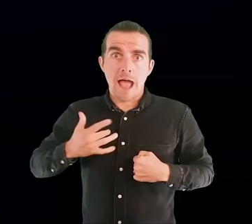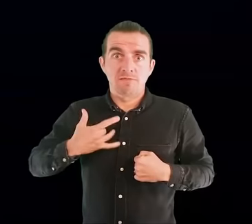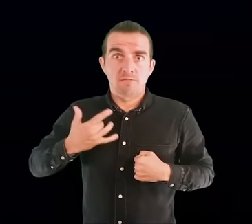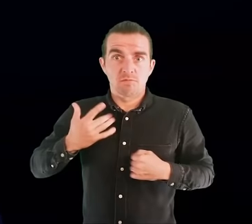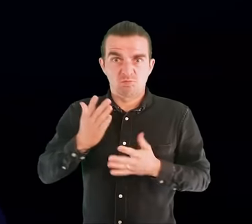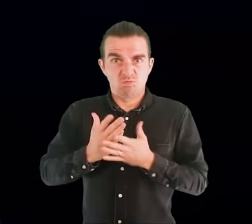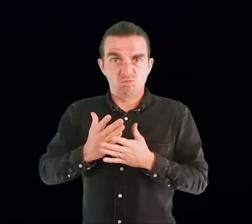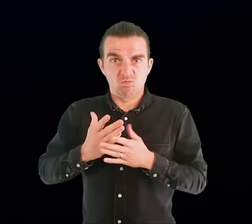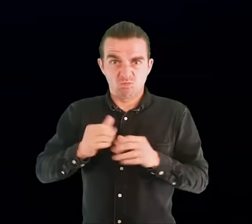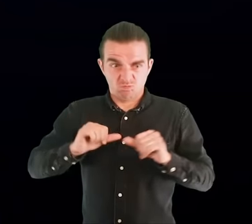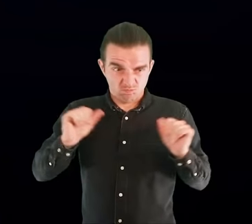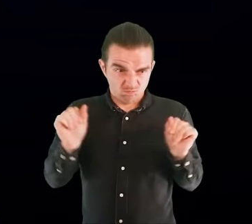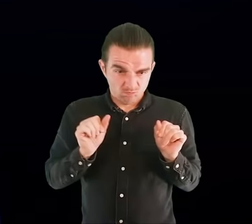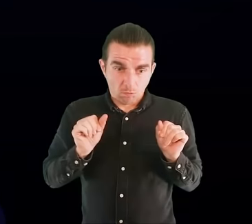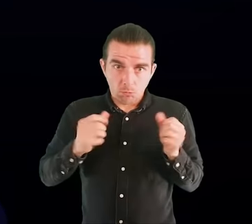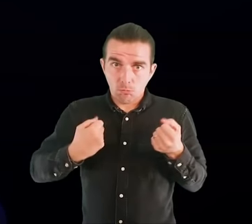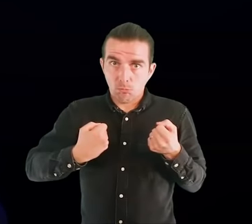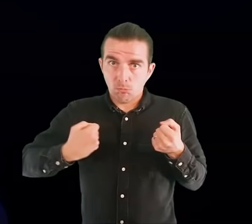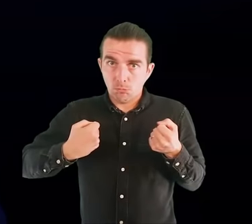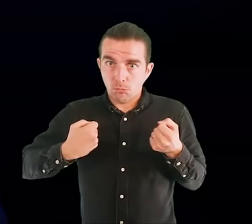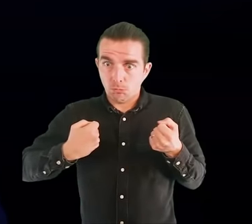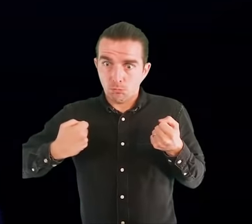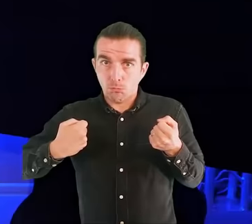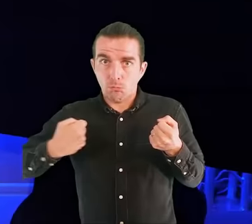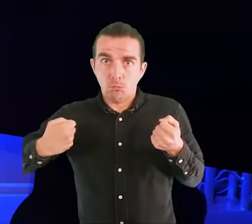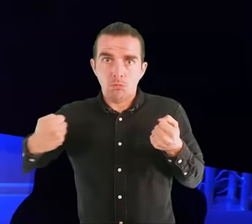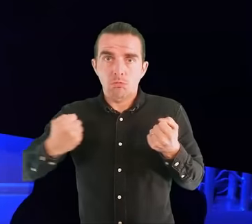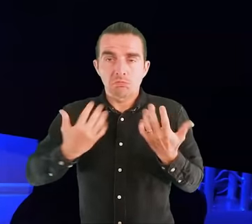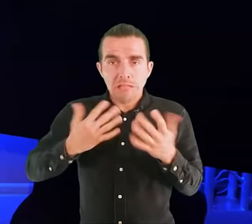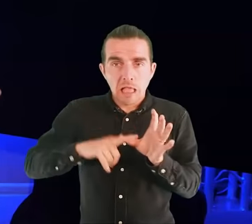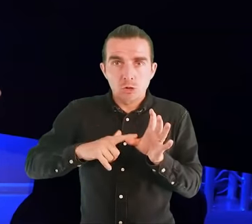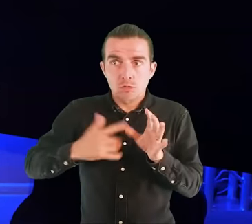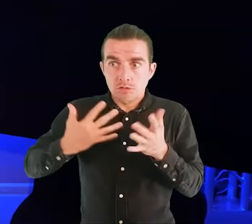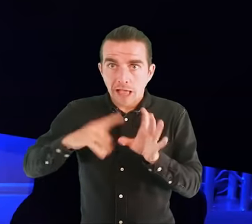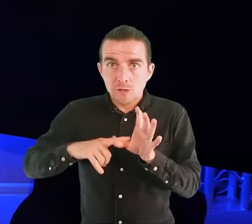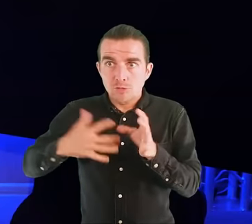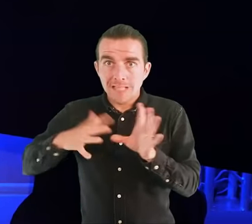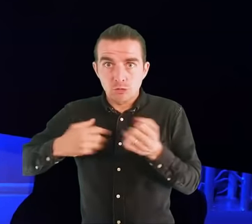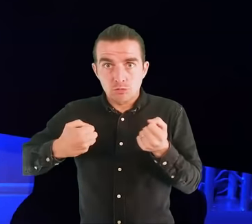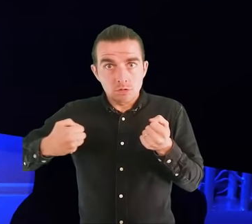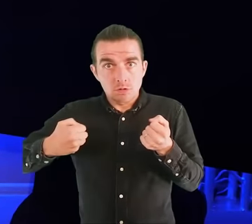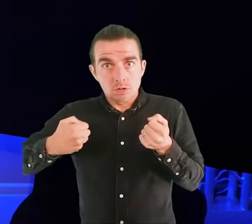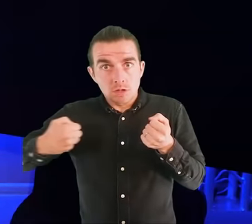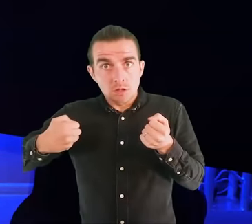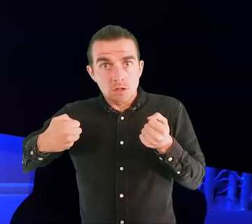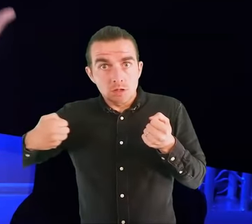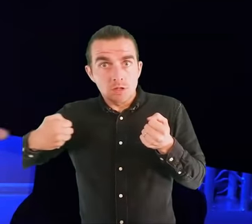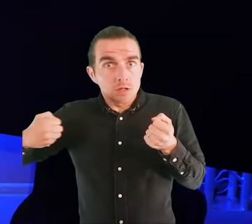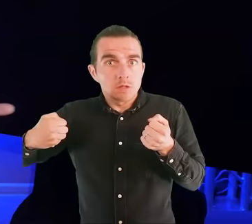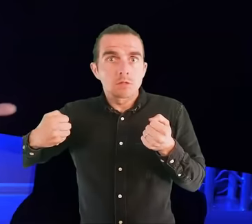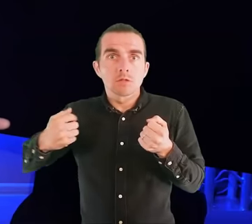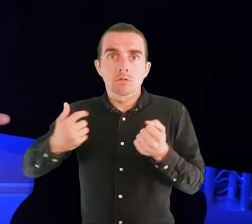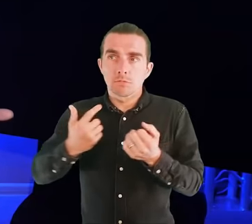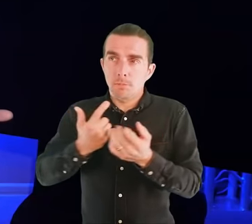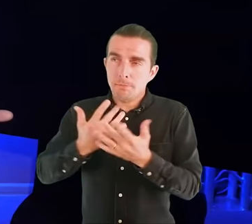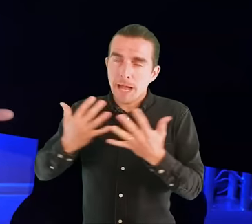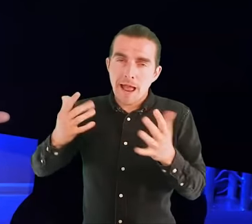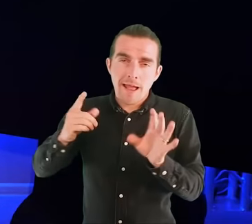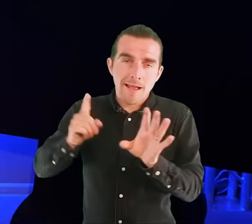can tell you with all my conviction, yes, we already have the technology to live much, much